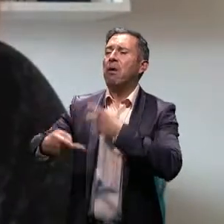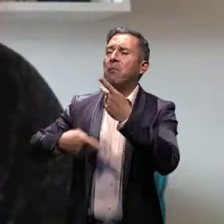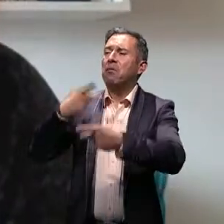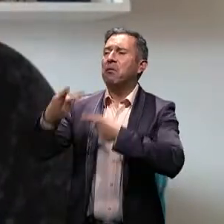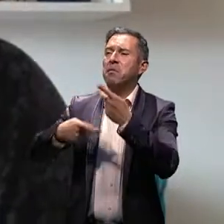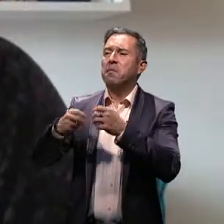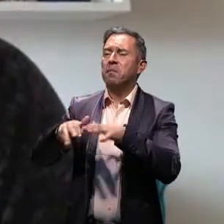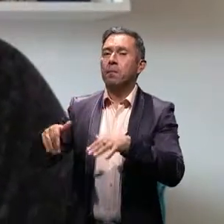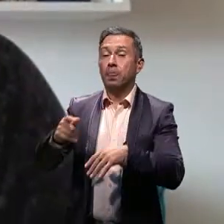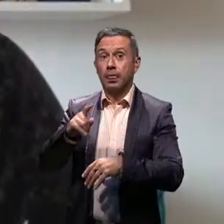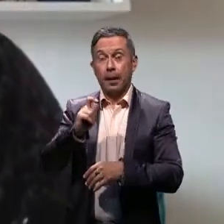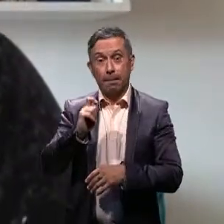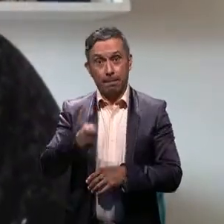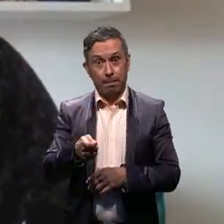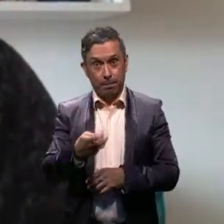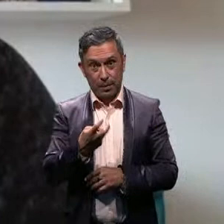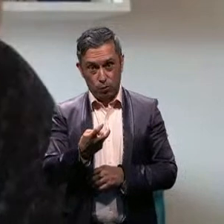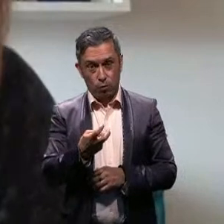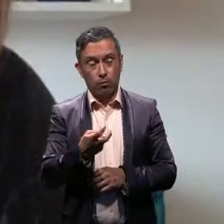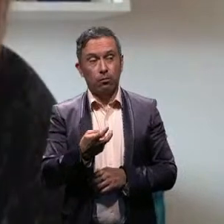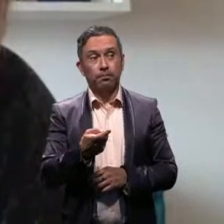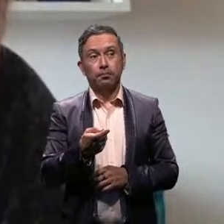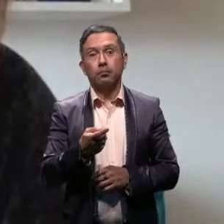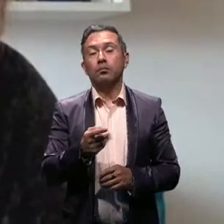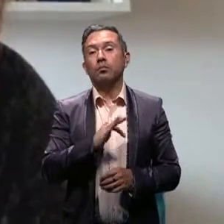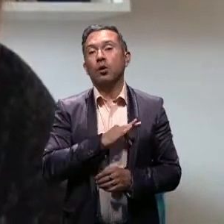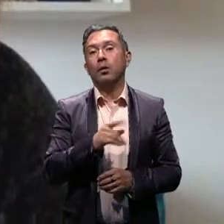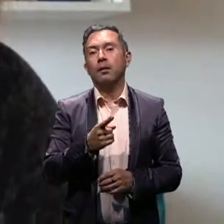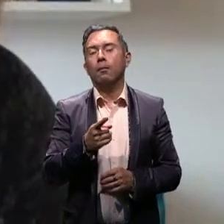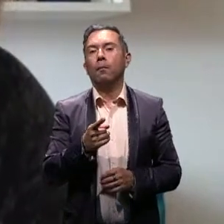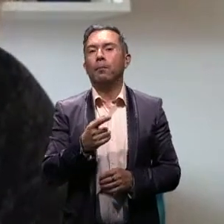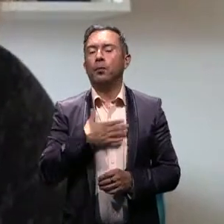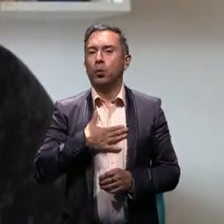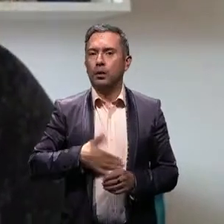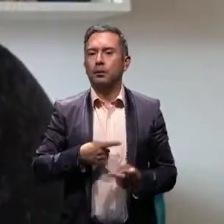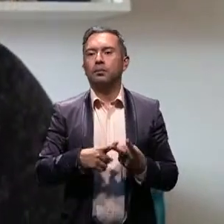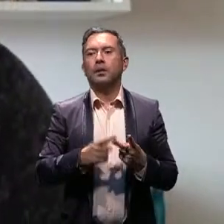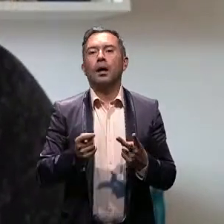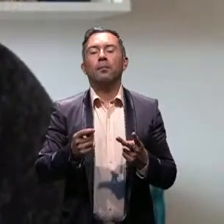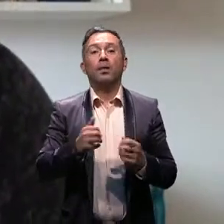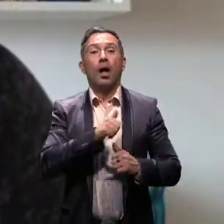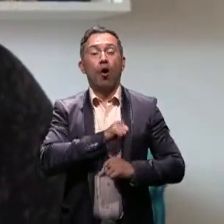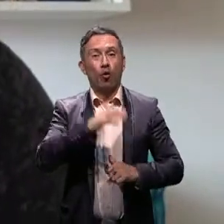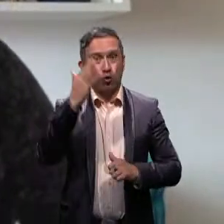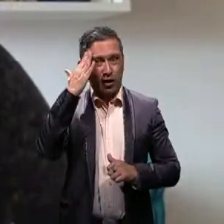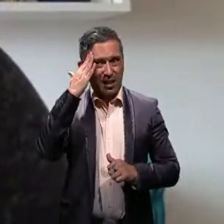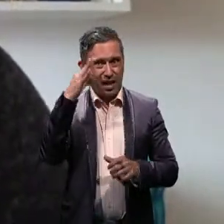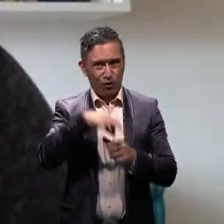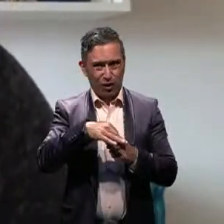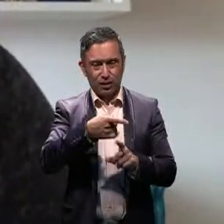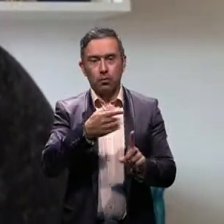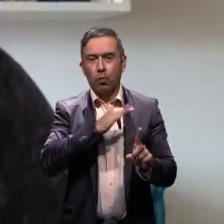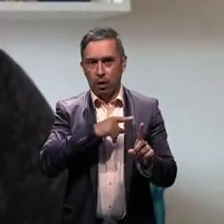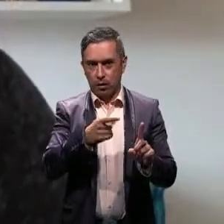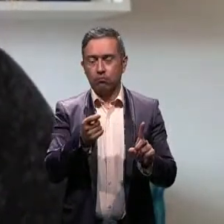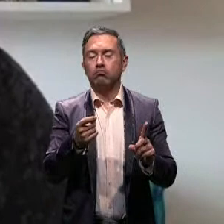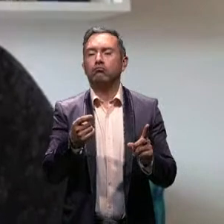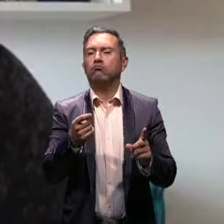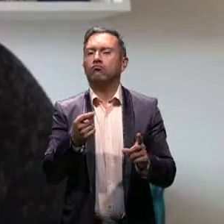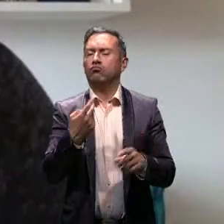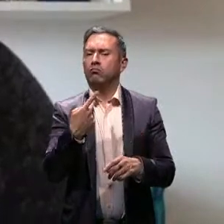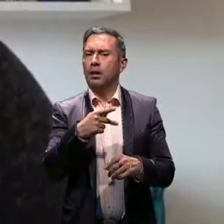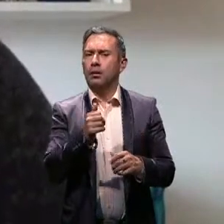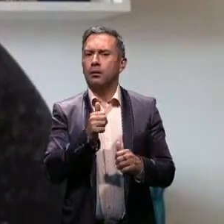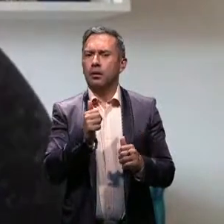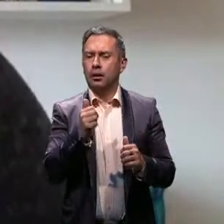democracy. With these speeches, we could justify, modify electoral authorities, reducing